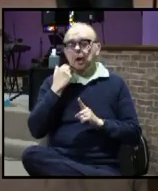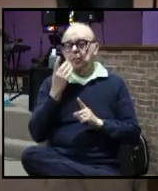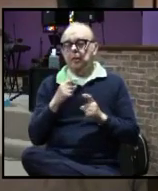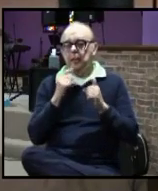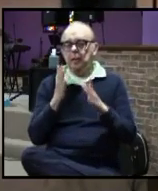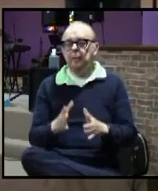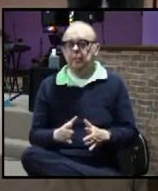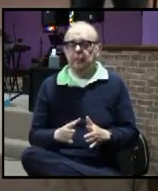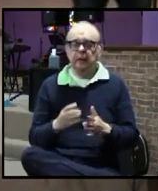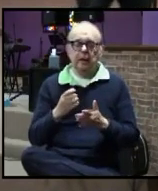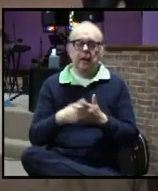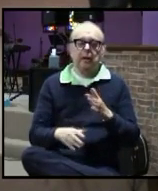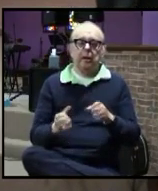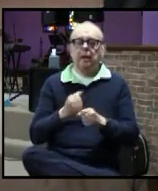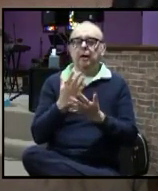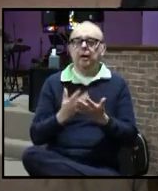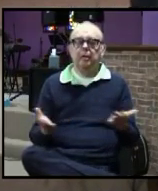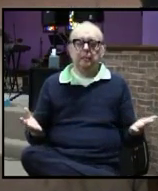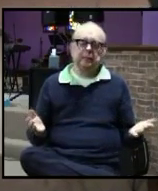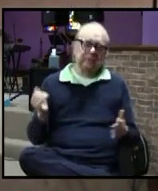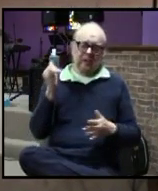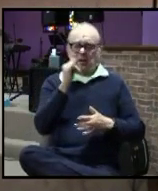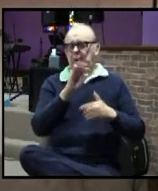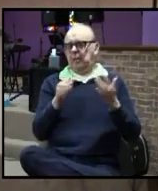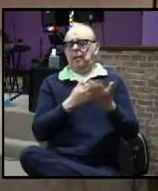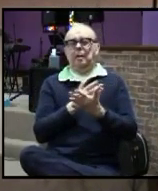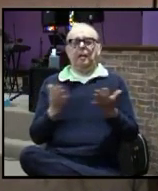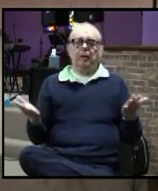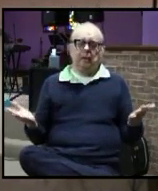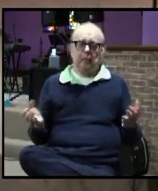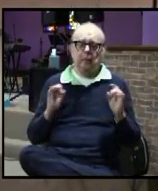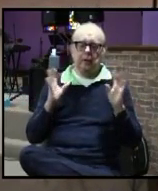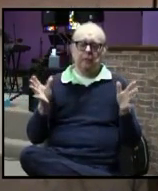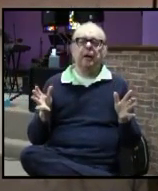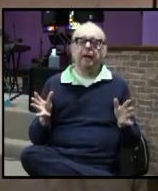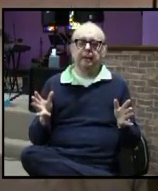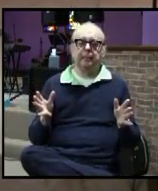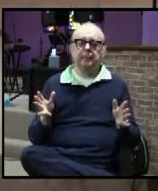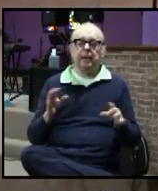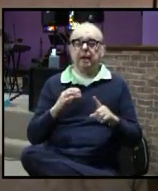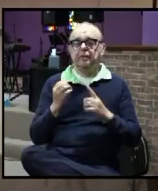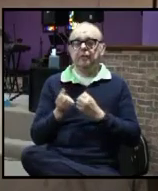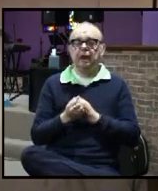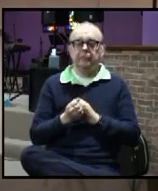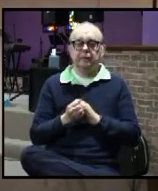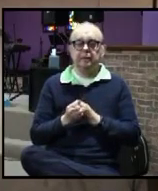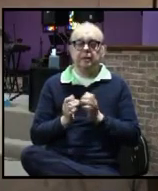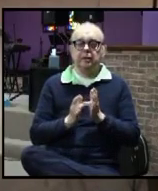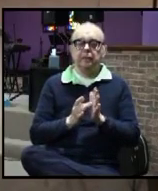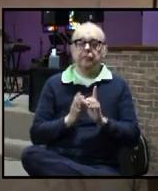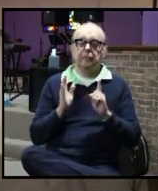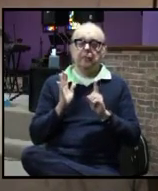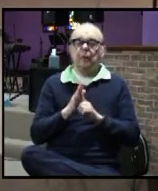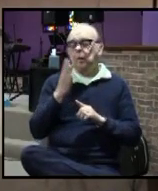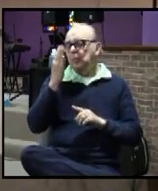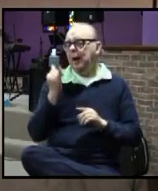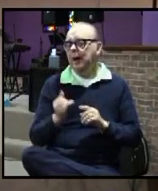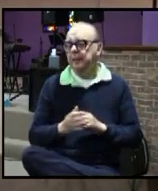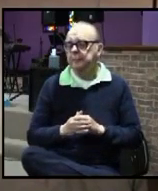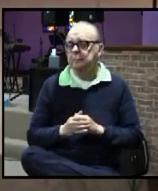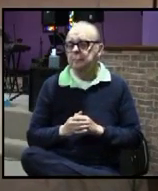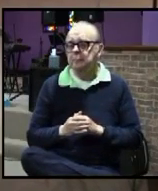and sinners and tax collectors and gluttons and drunkards. All the people that we don't like in polite society, that's who Jesus attracted. And you know